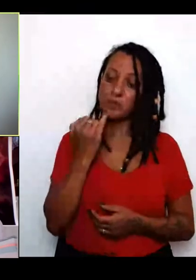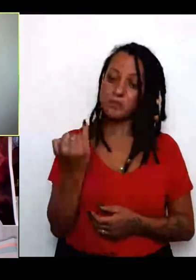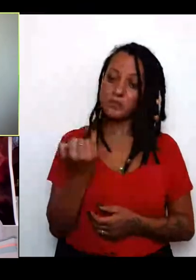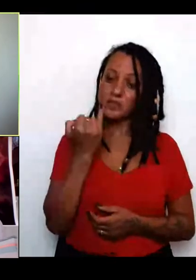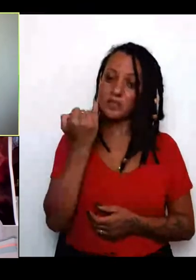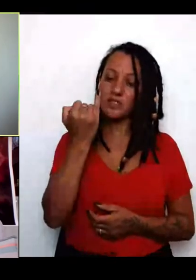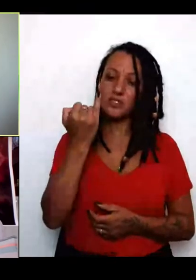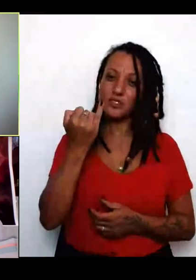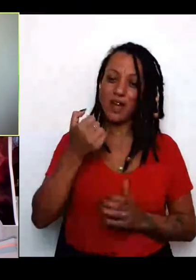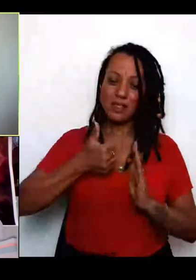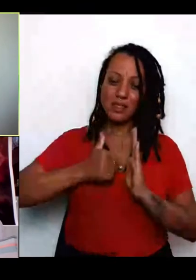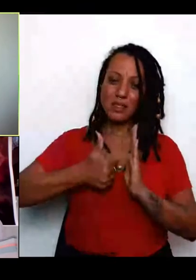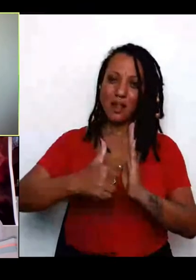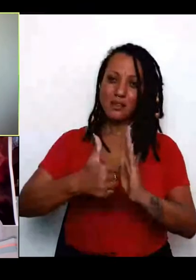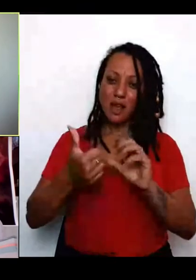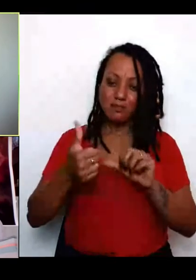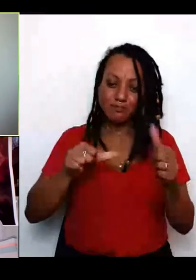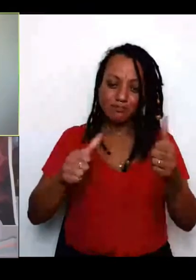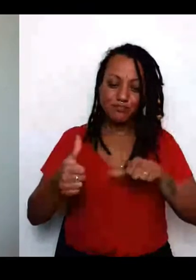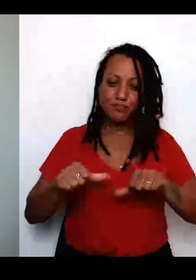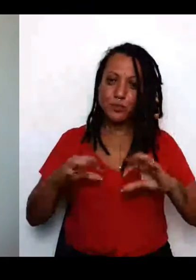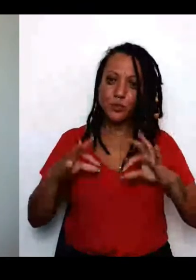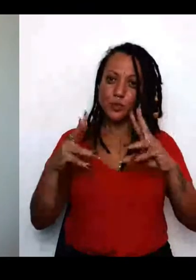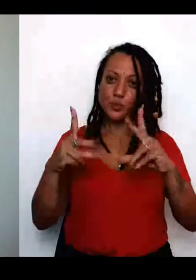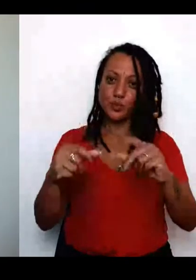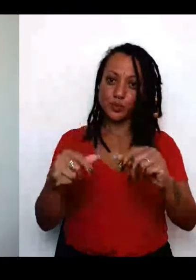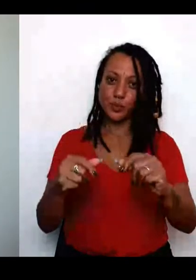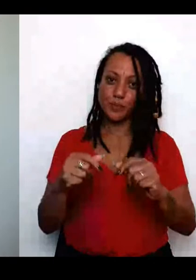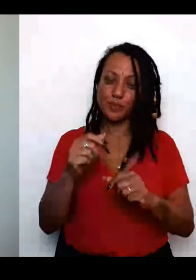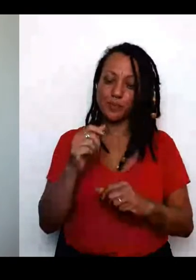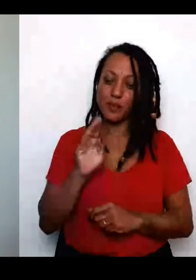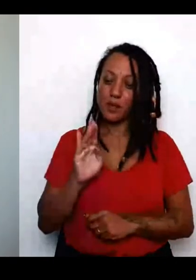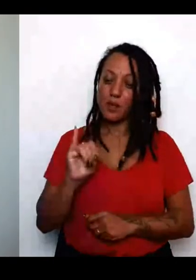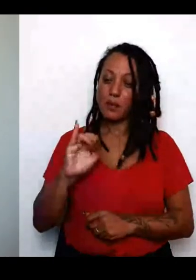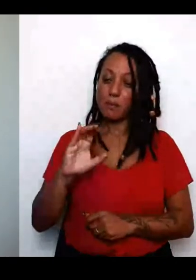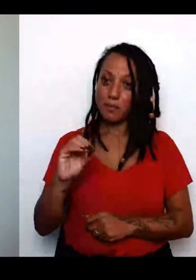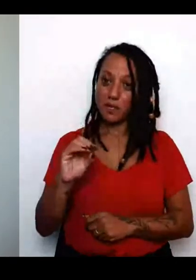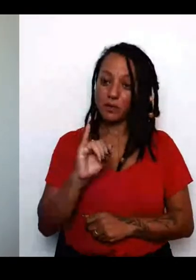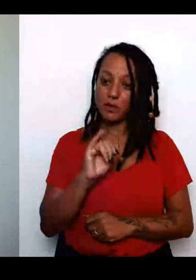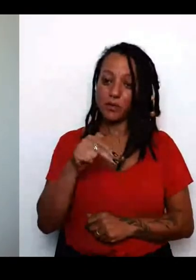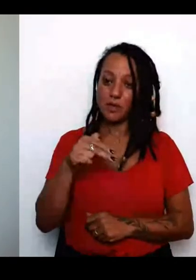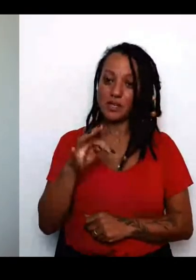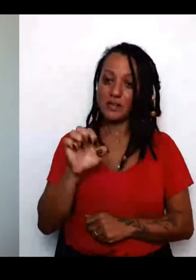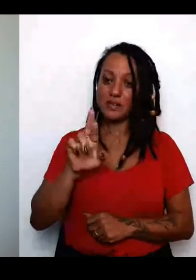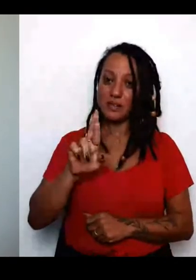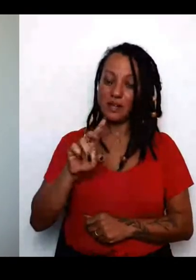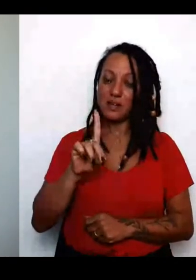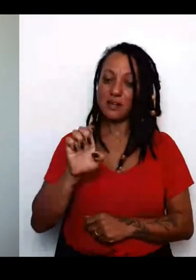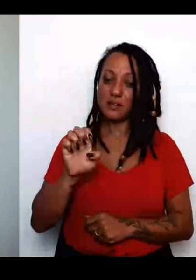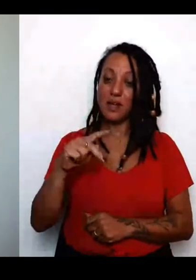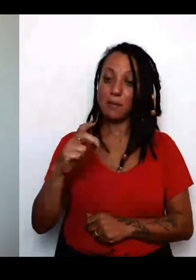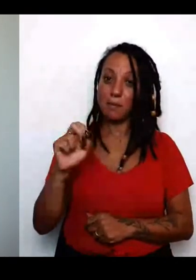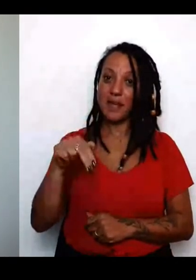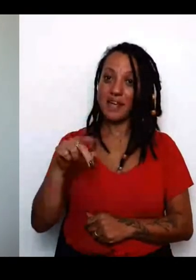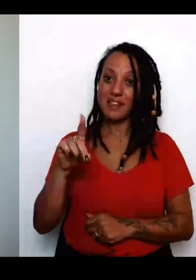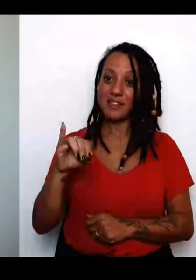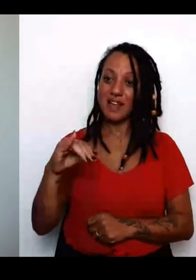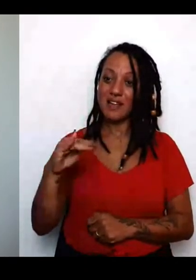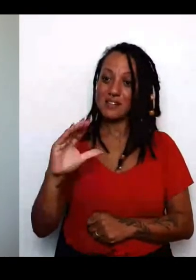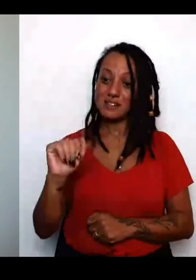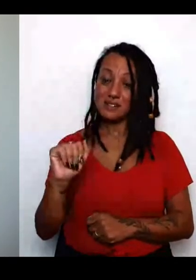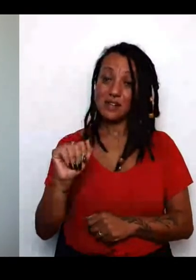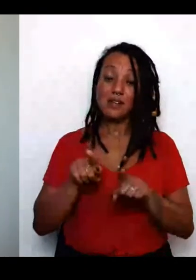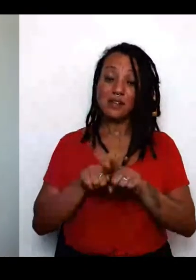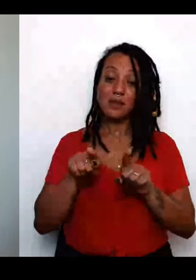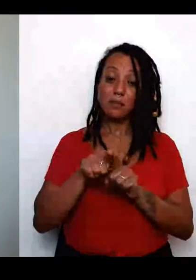the bio interdependence and I think we can include a spiritual World in that as well the cultural world as well because all of those of course